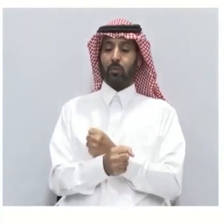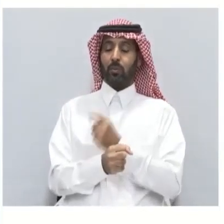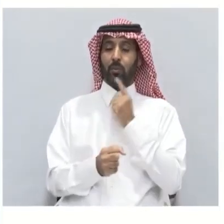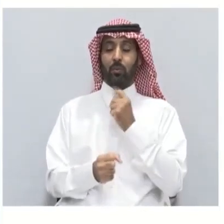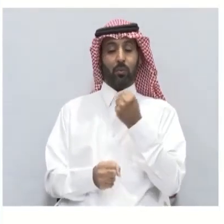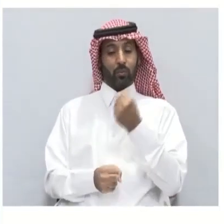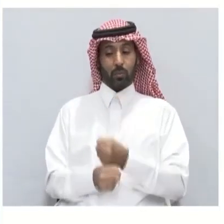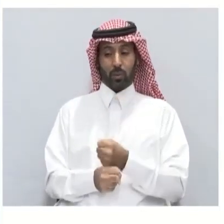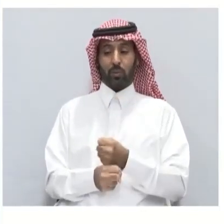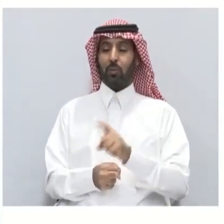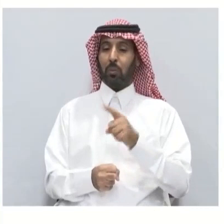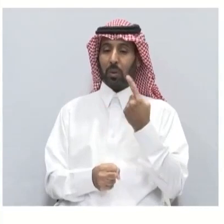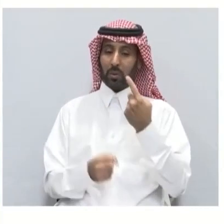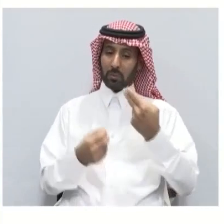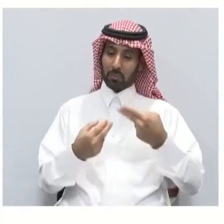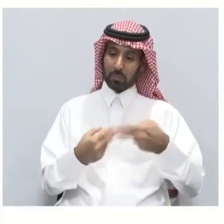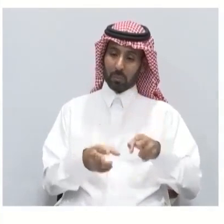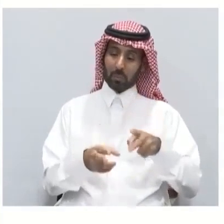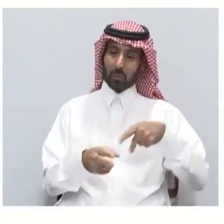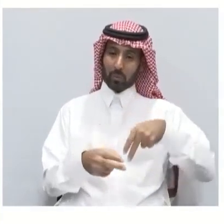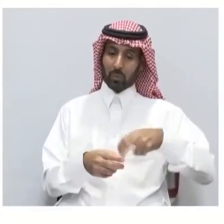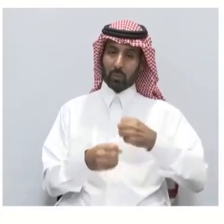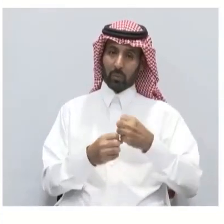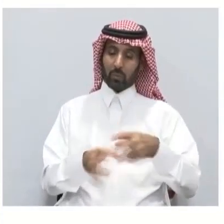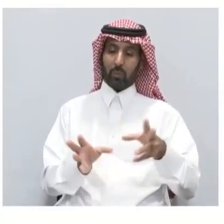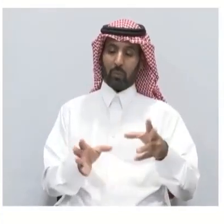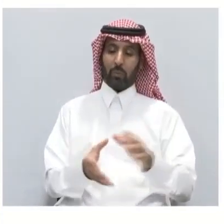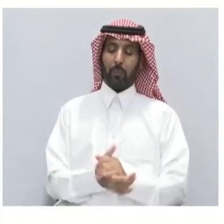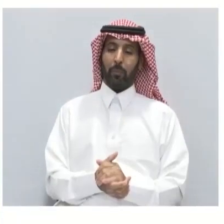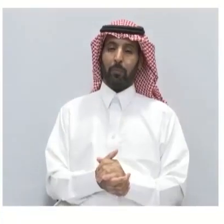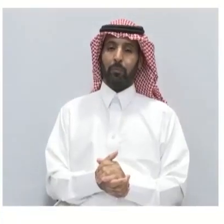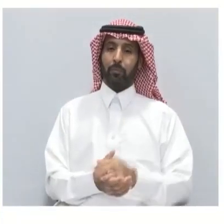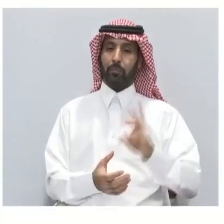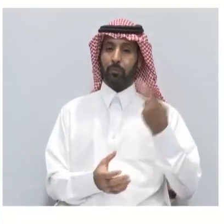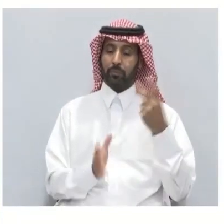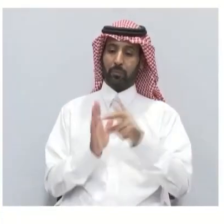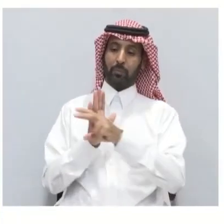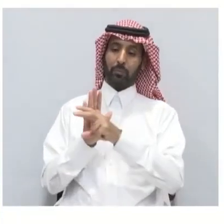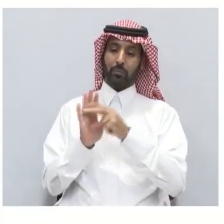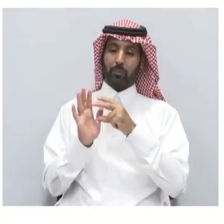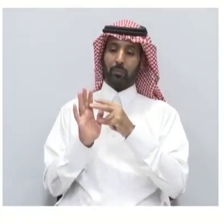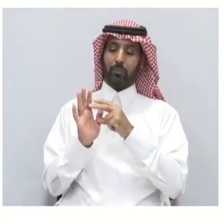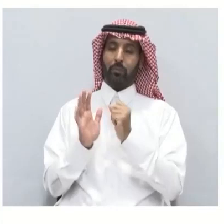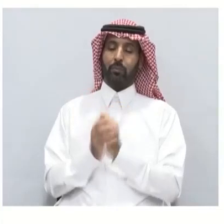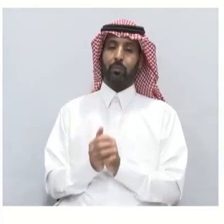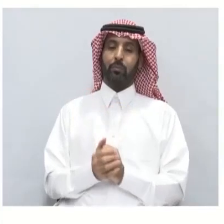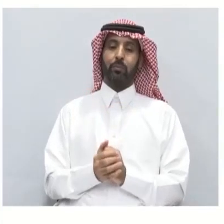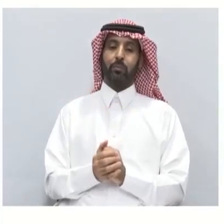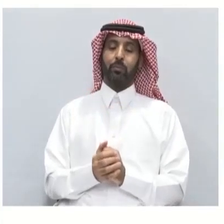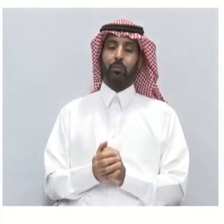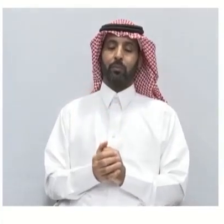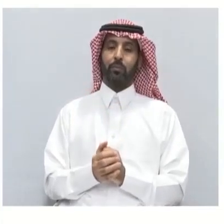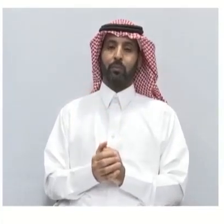day, he would be released. The second article about the